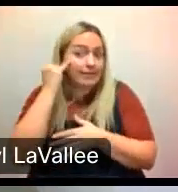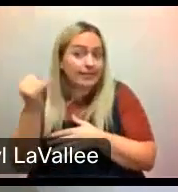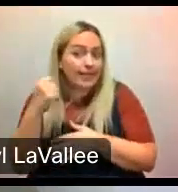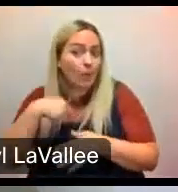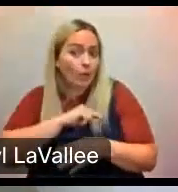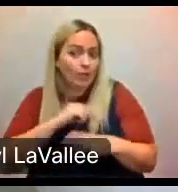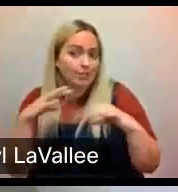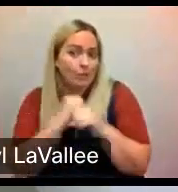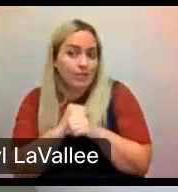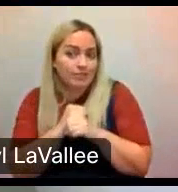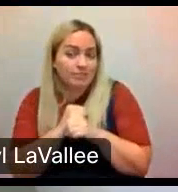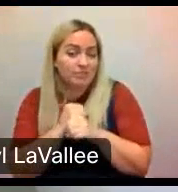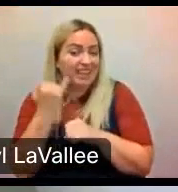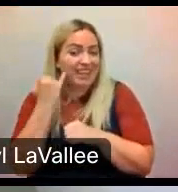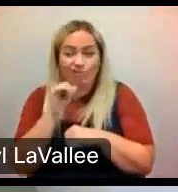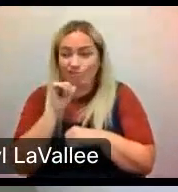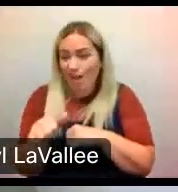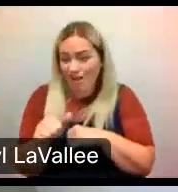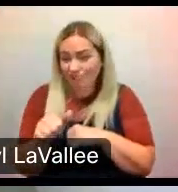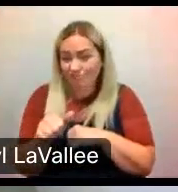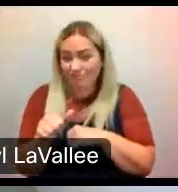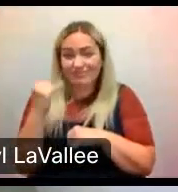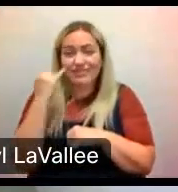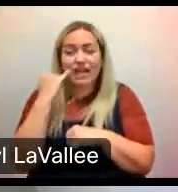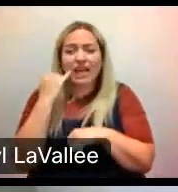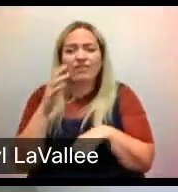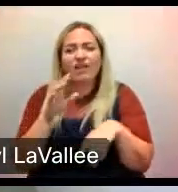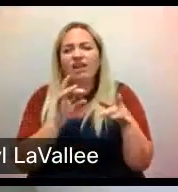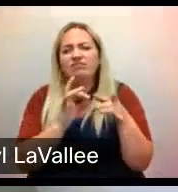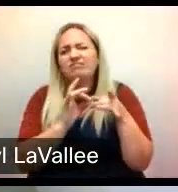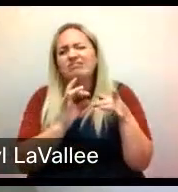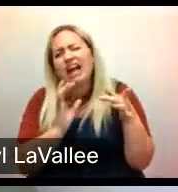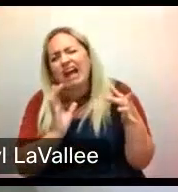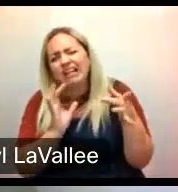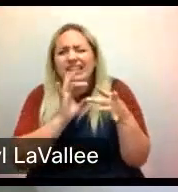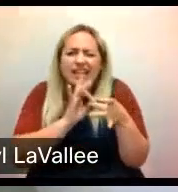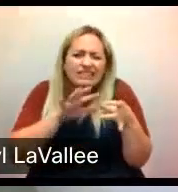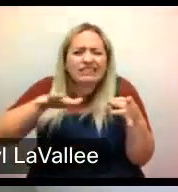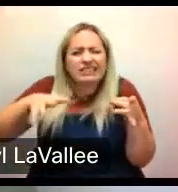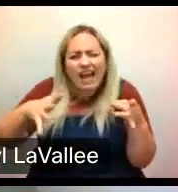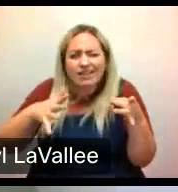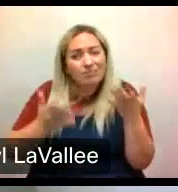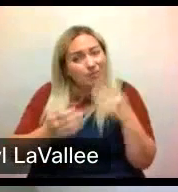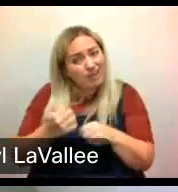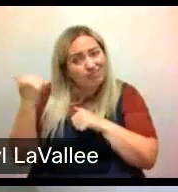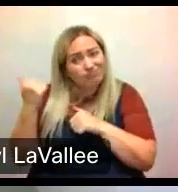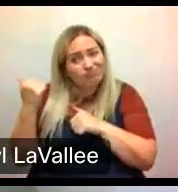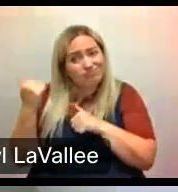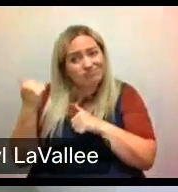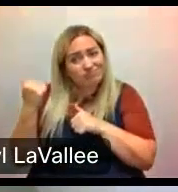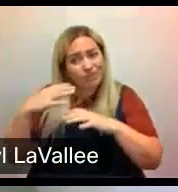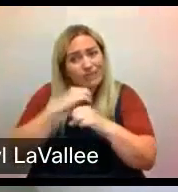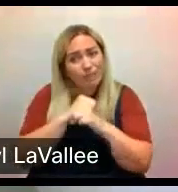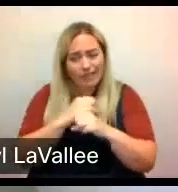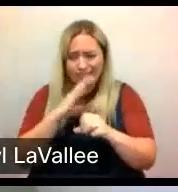summarizing. And if it doesn't, if it's a loose connection, consider cutting it from your summary. A